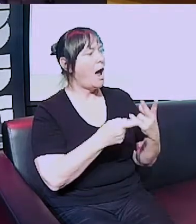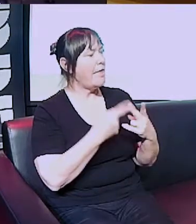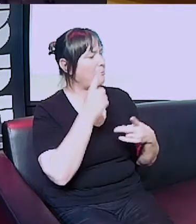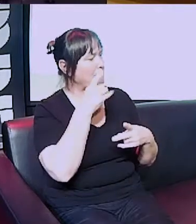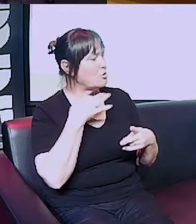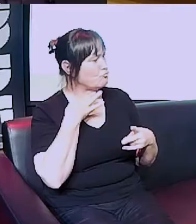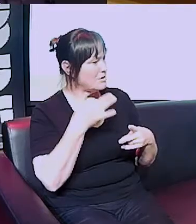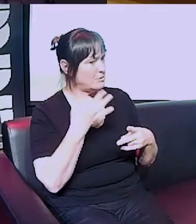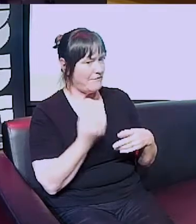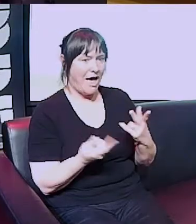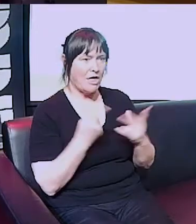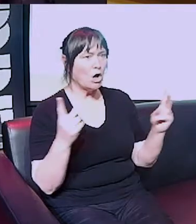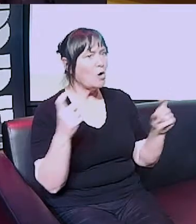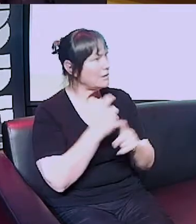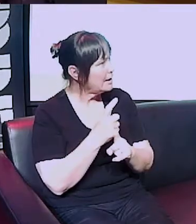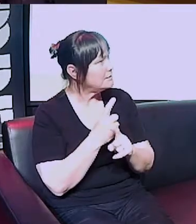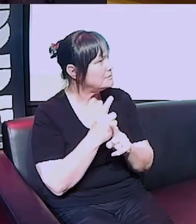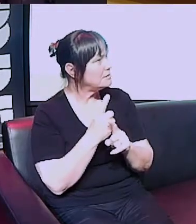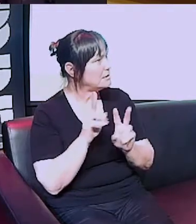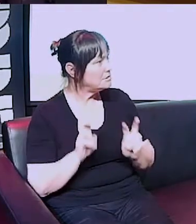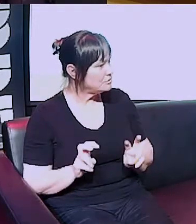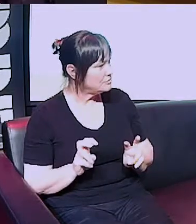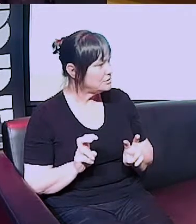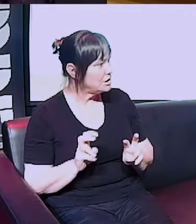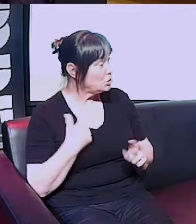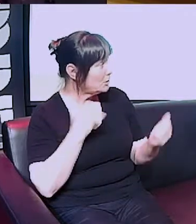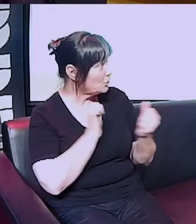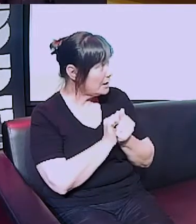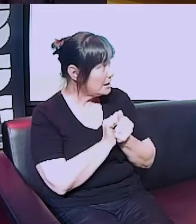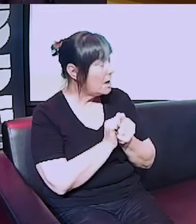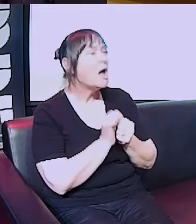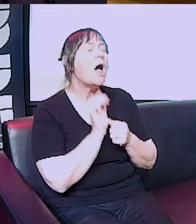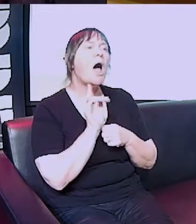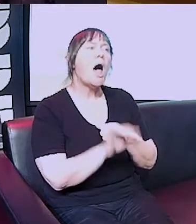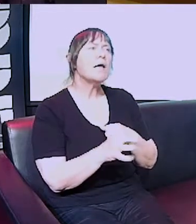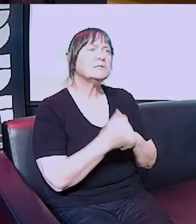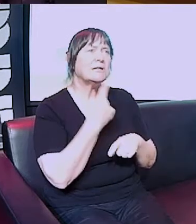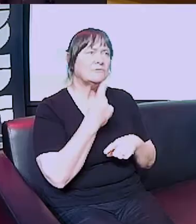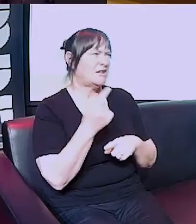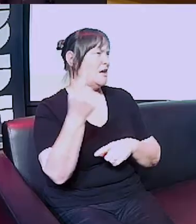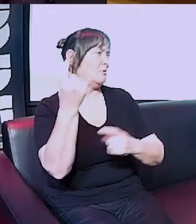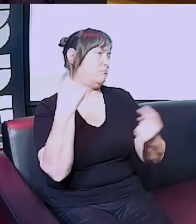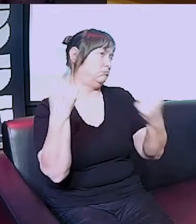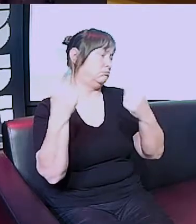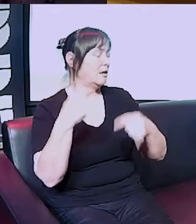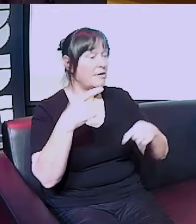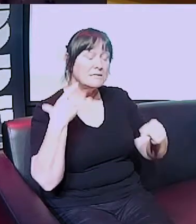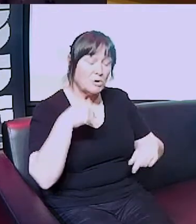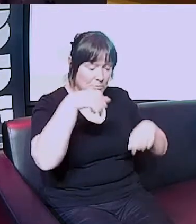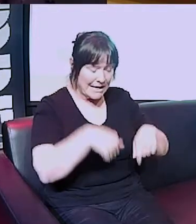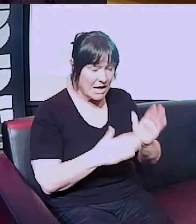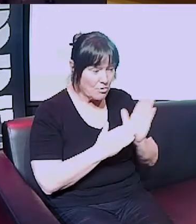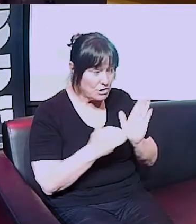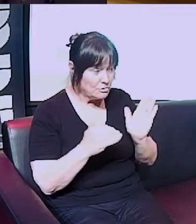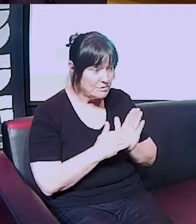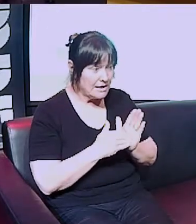other complicating conditions. And, Would you agree with that? I'm just going to say that is because we are in New Zealand. That's because the